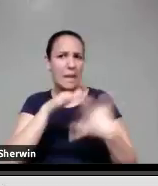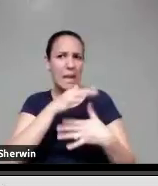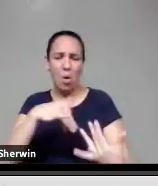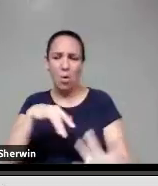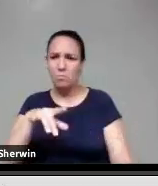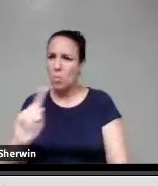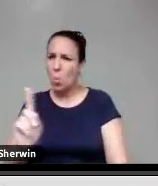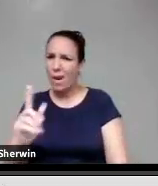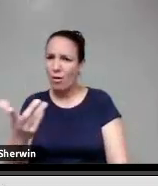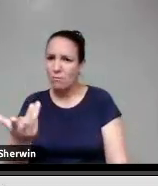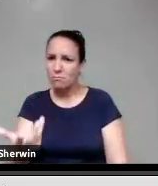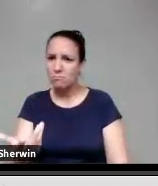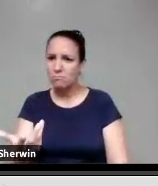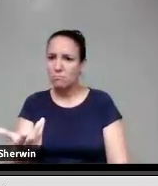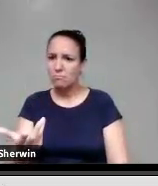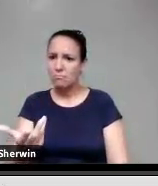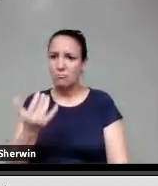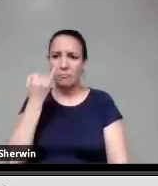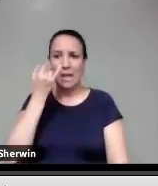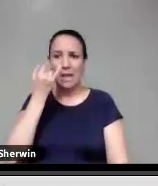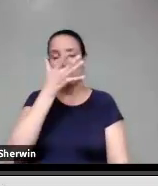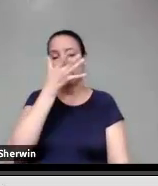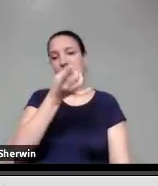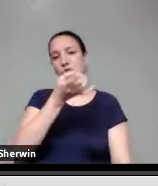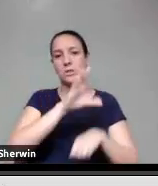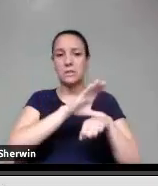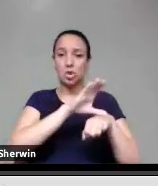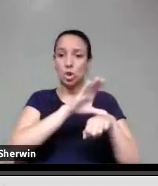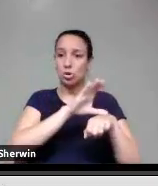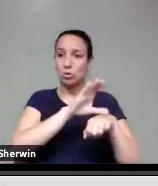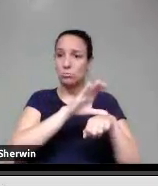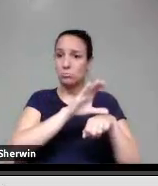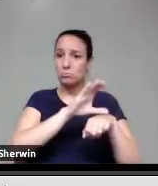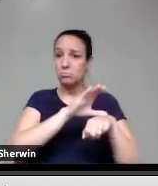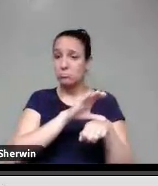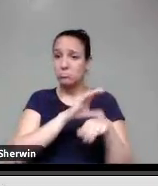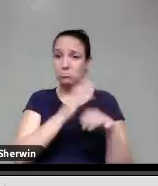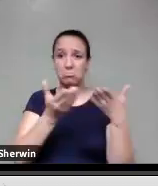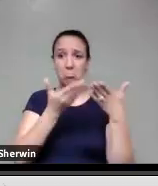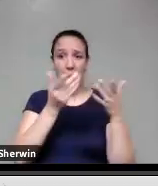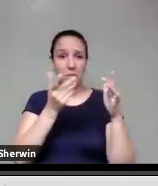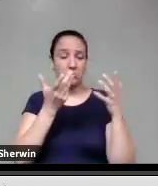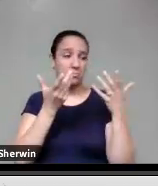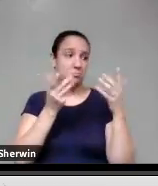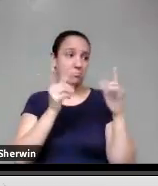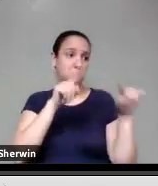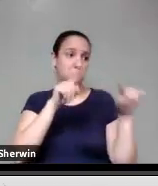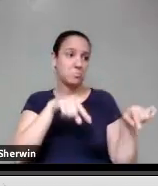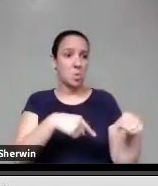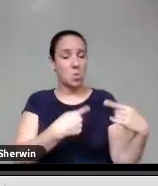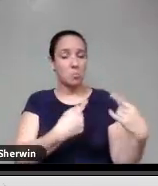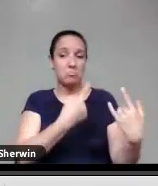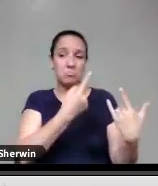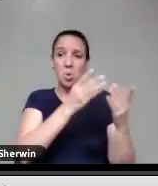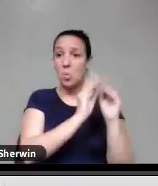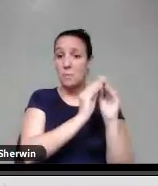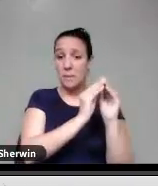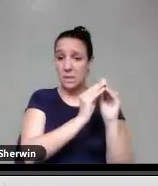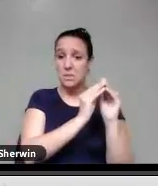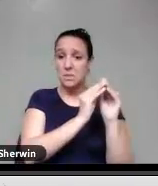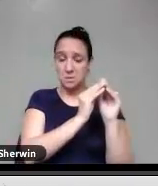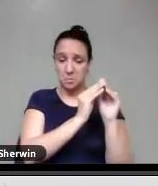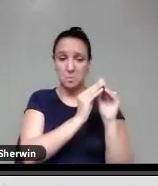interested in the churches, for instance, and maybe you could go to one of the meetings at the church where